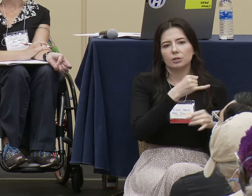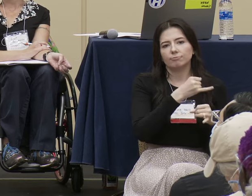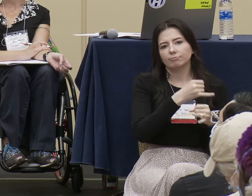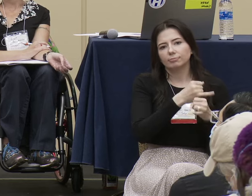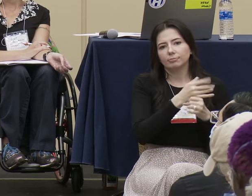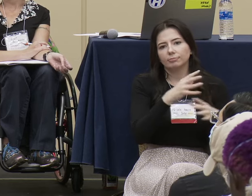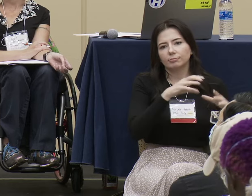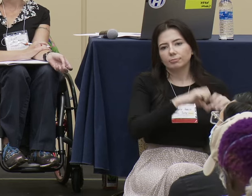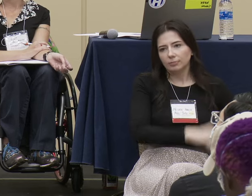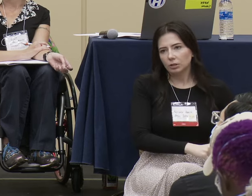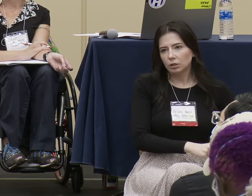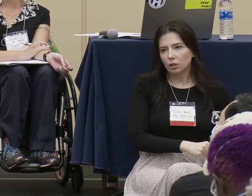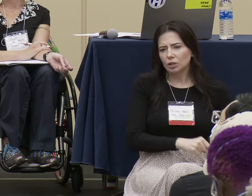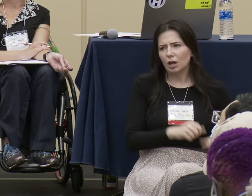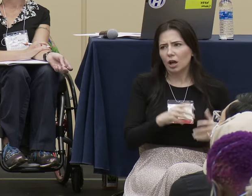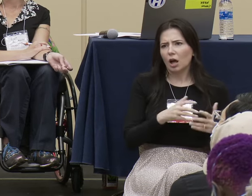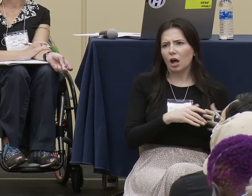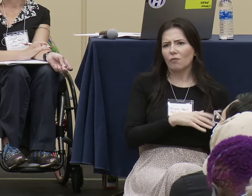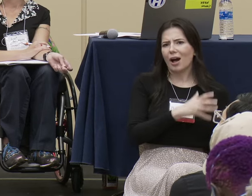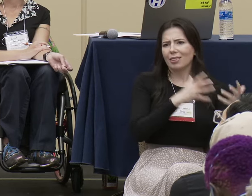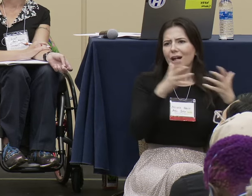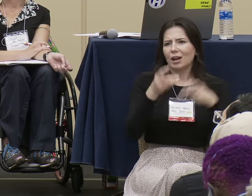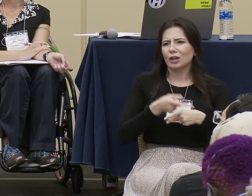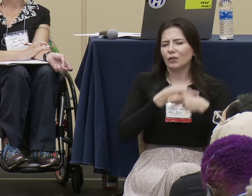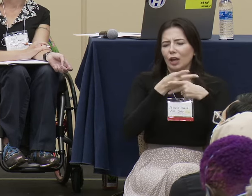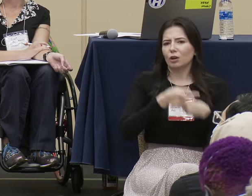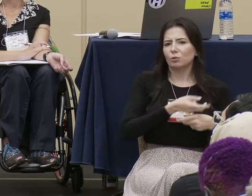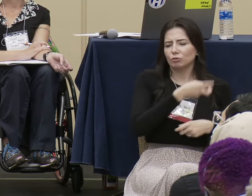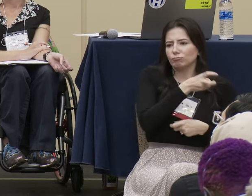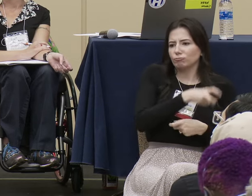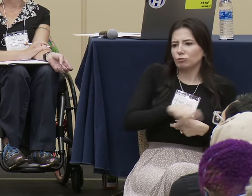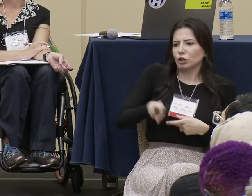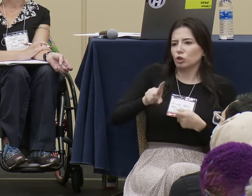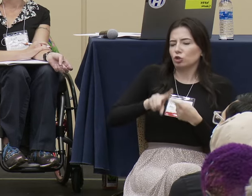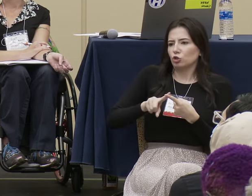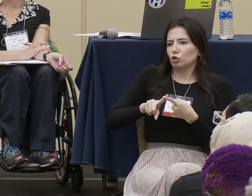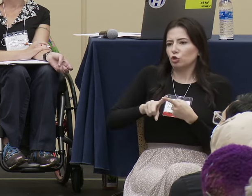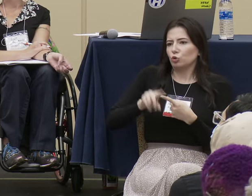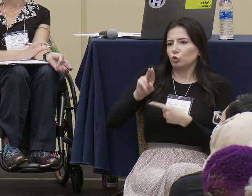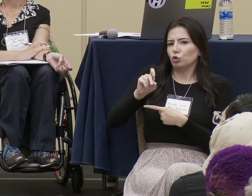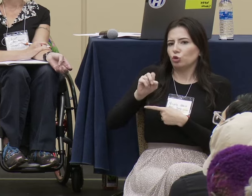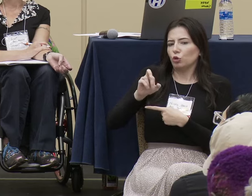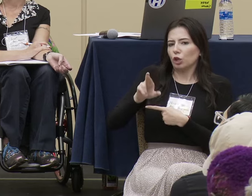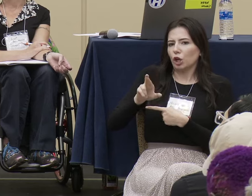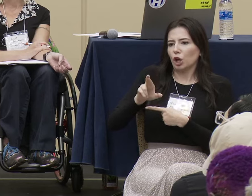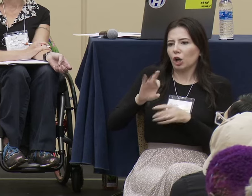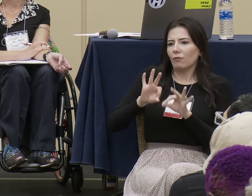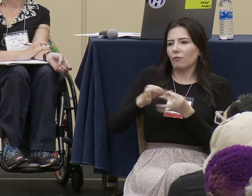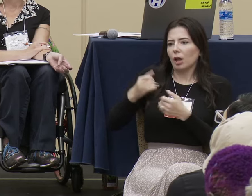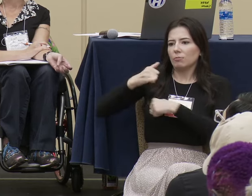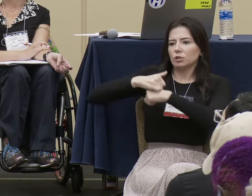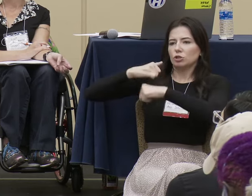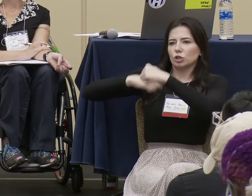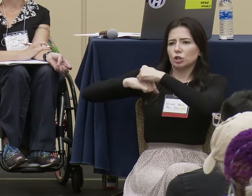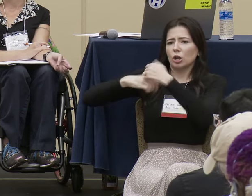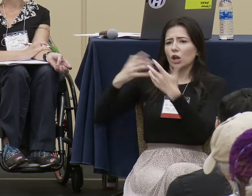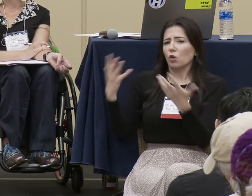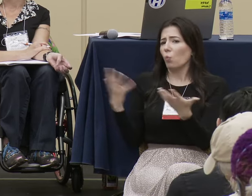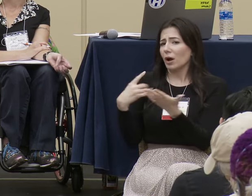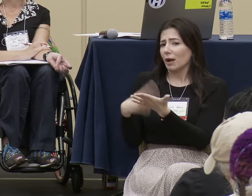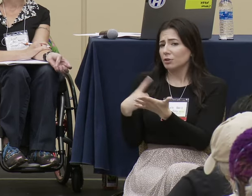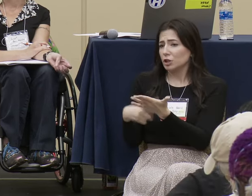how a lot of care was put into the hands of nuclear family structures, and what conversations there have been